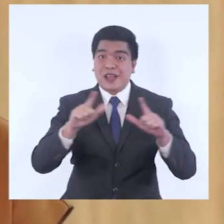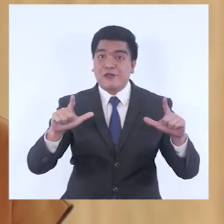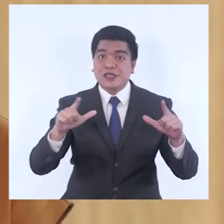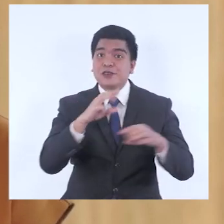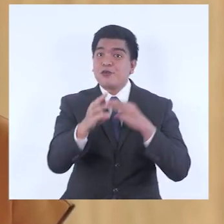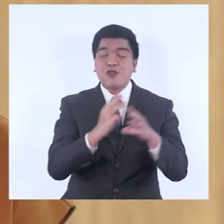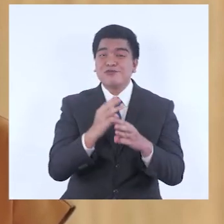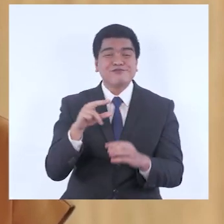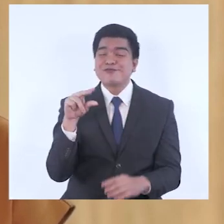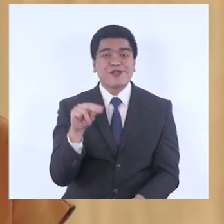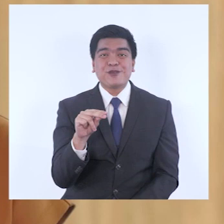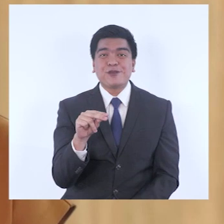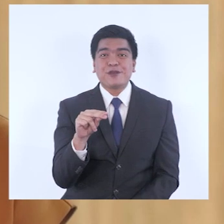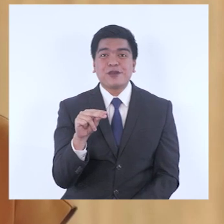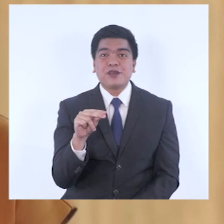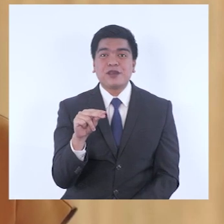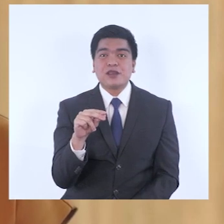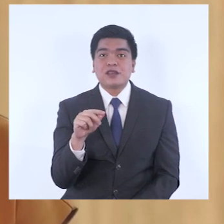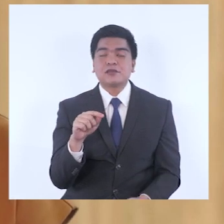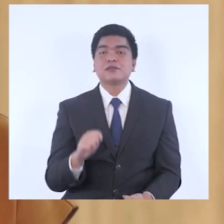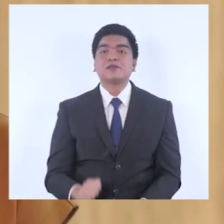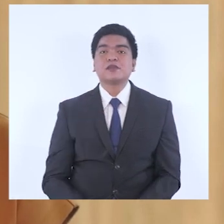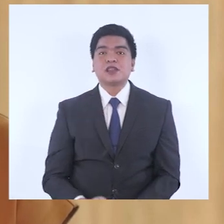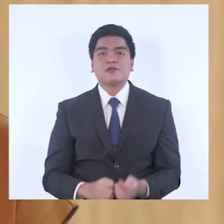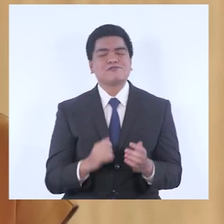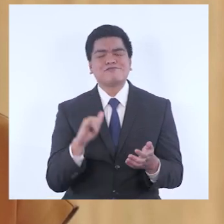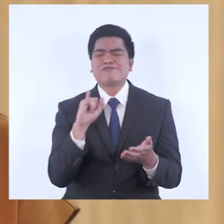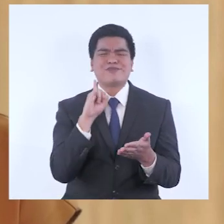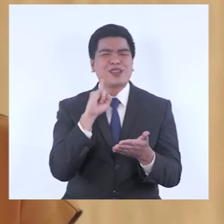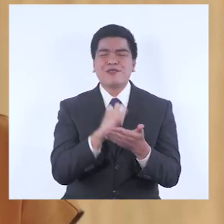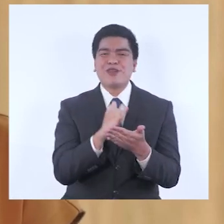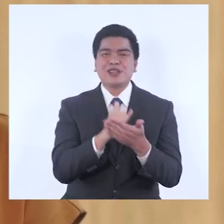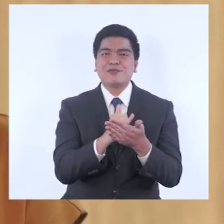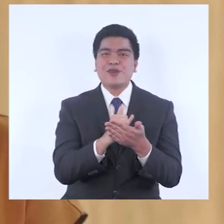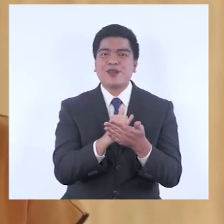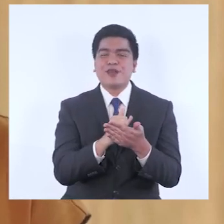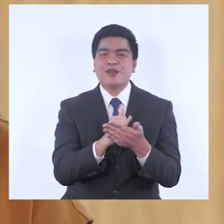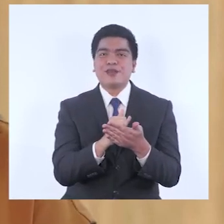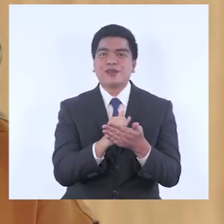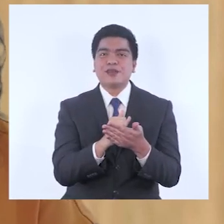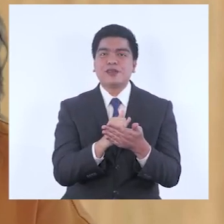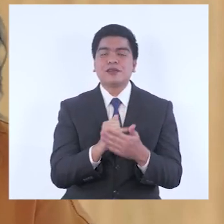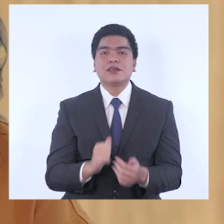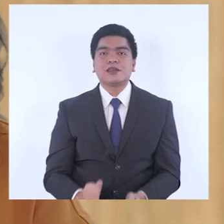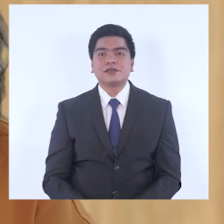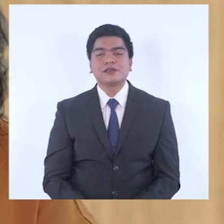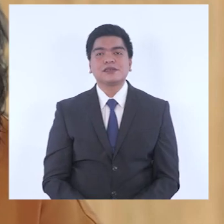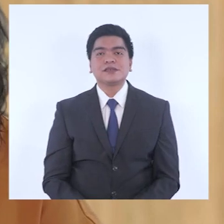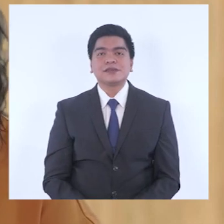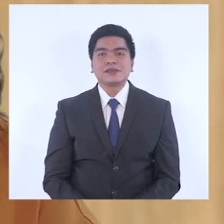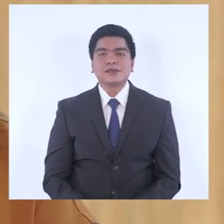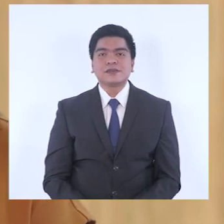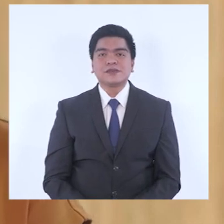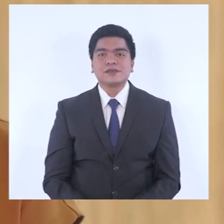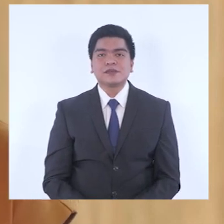to impossible for a newly formed organization like ours. However, such a mission can serve